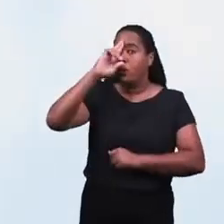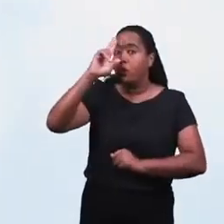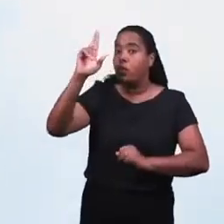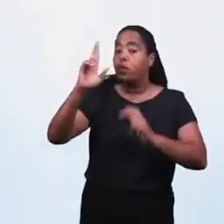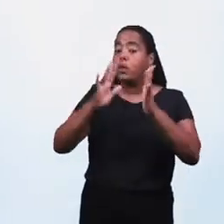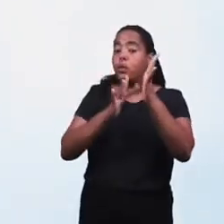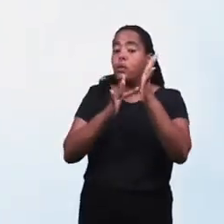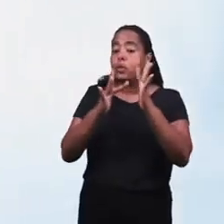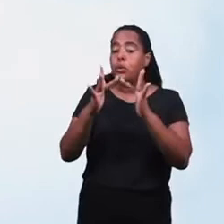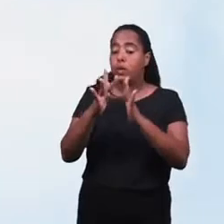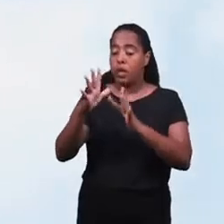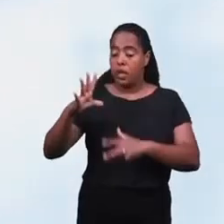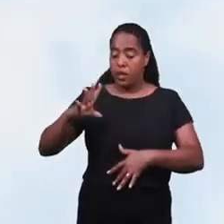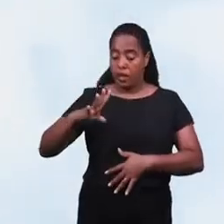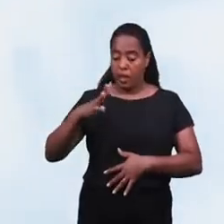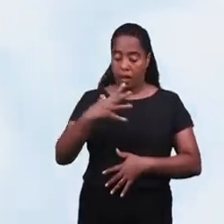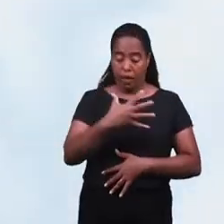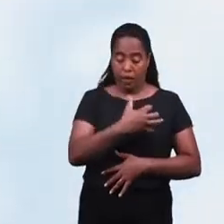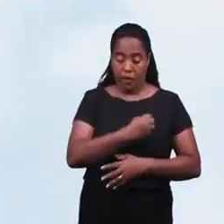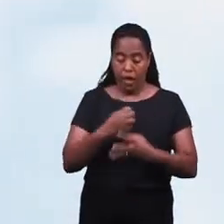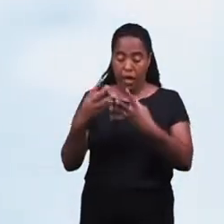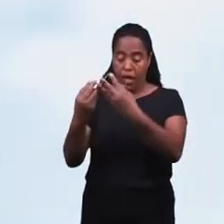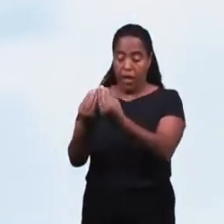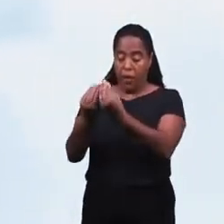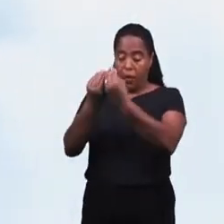I want a Jesus that saves me.